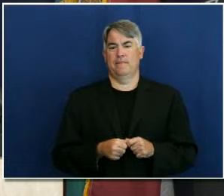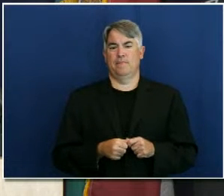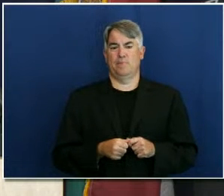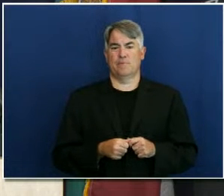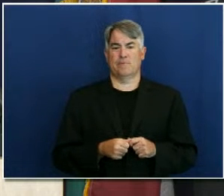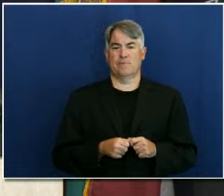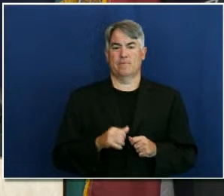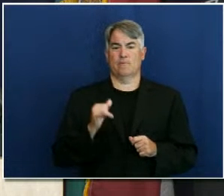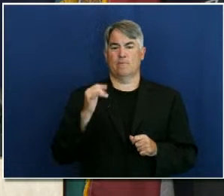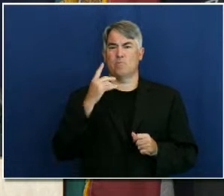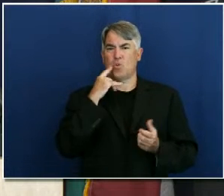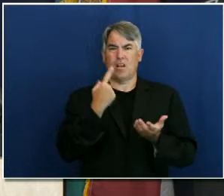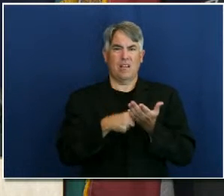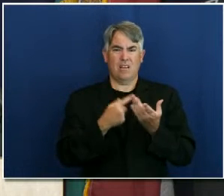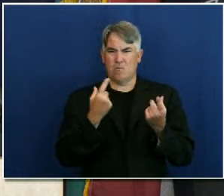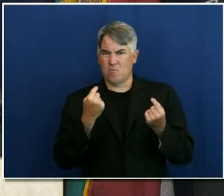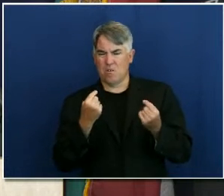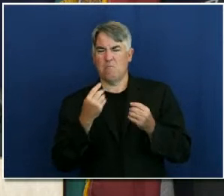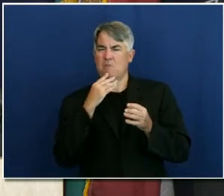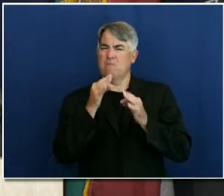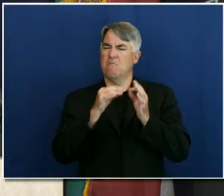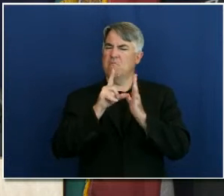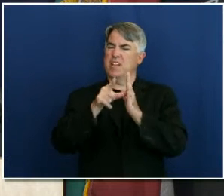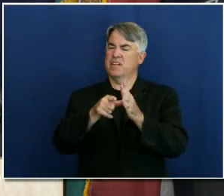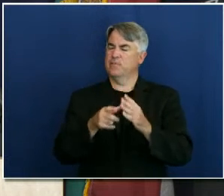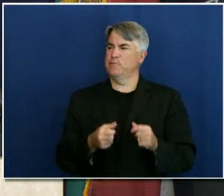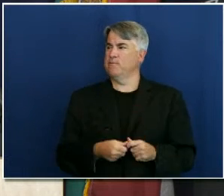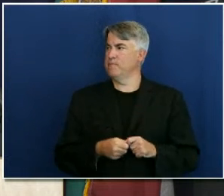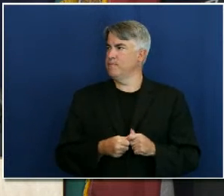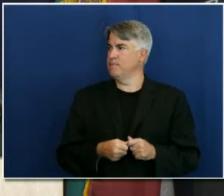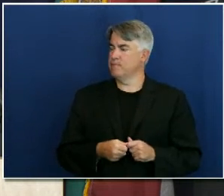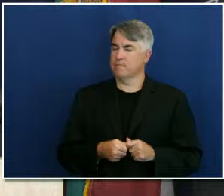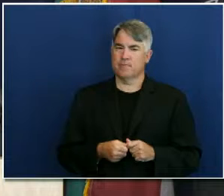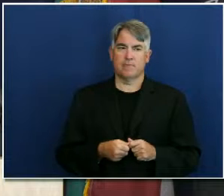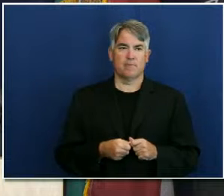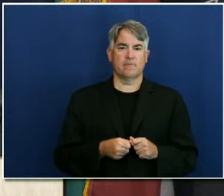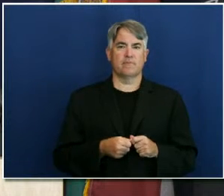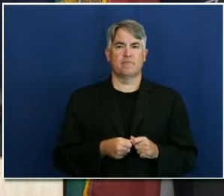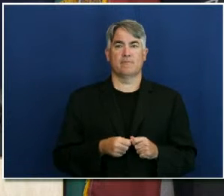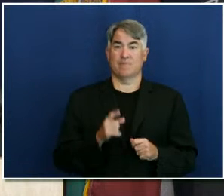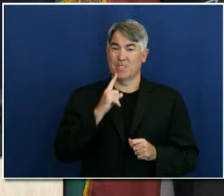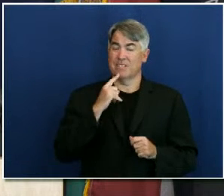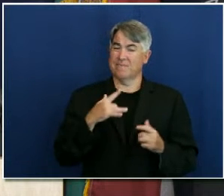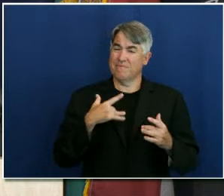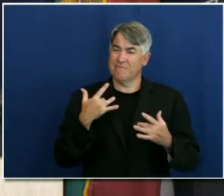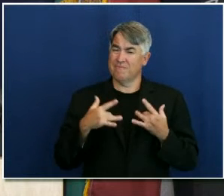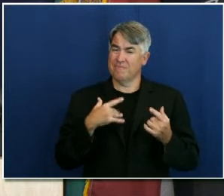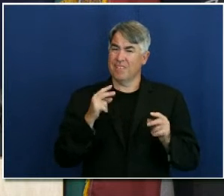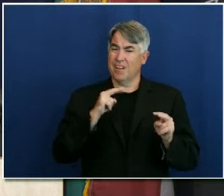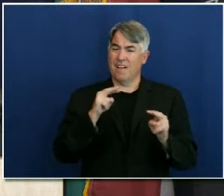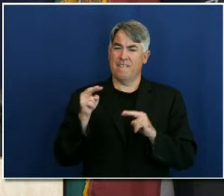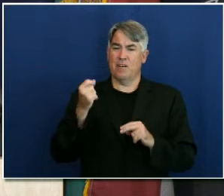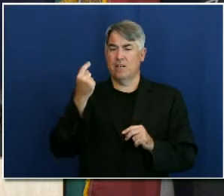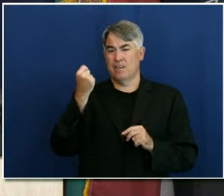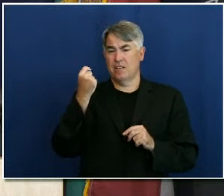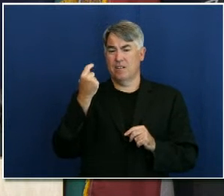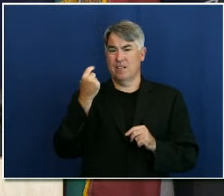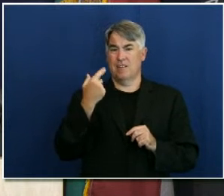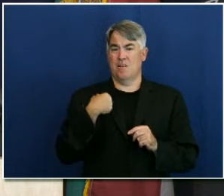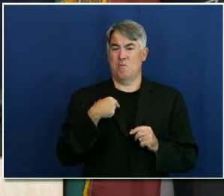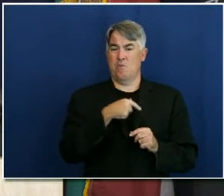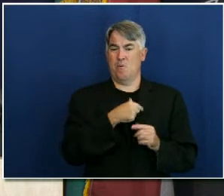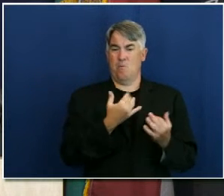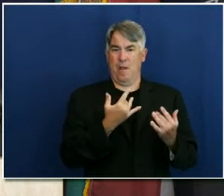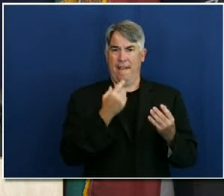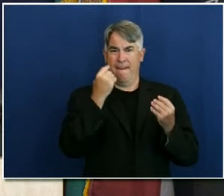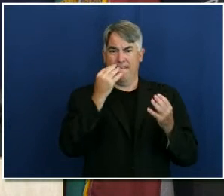health standpoint post June 15th. And then June 15th, again, the retiring of the tiers. We're still waiting on some additional guidance from